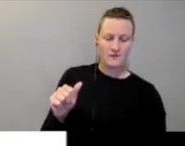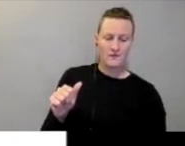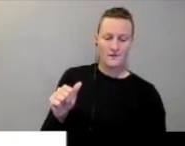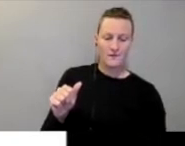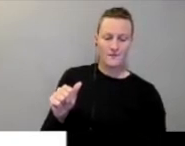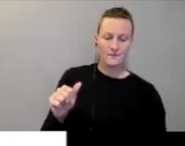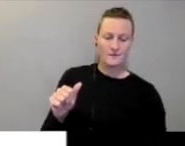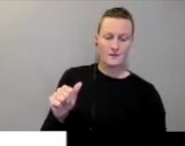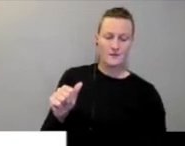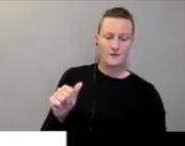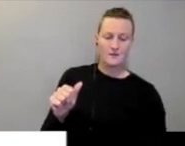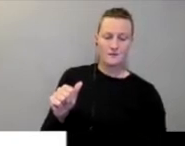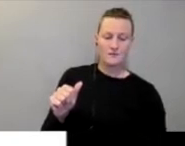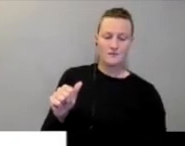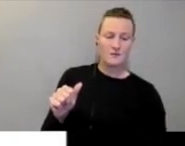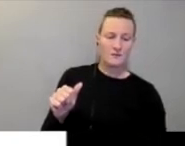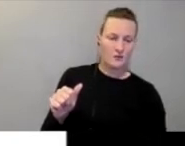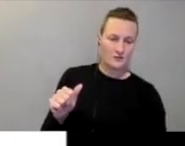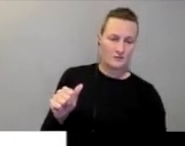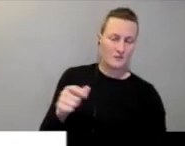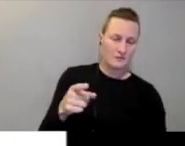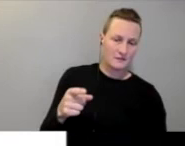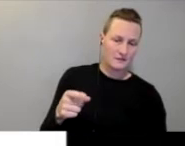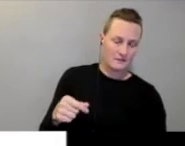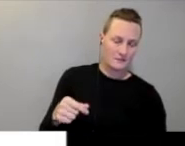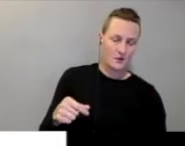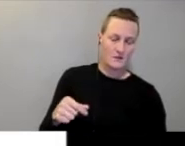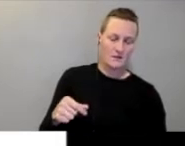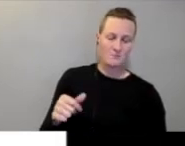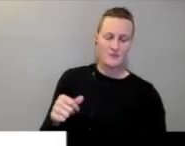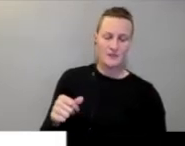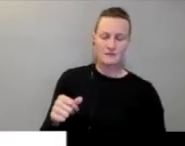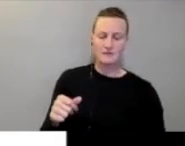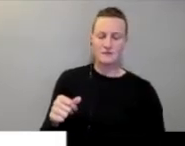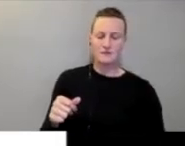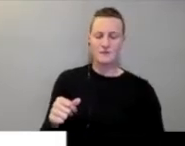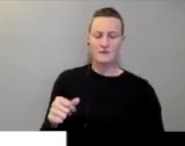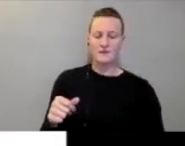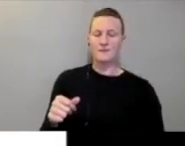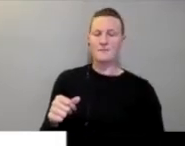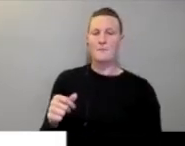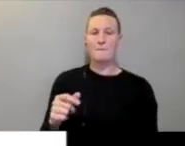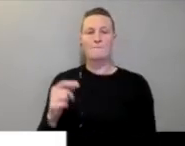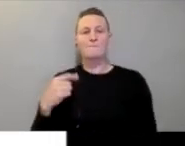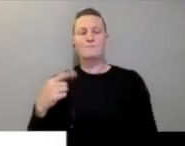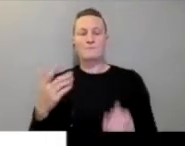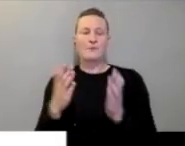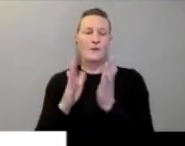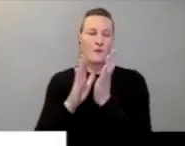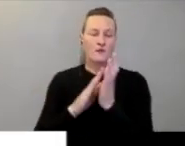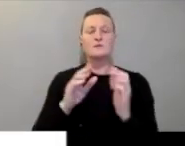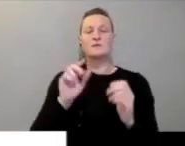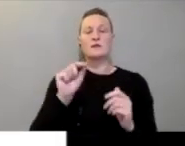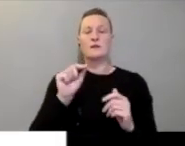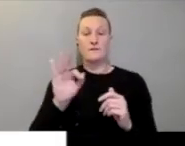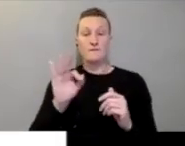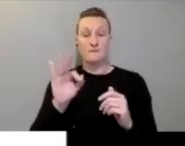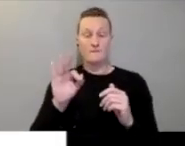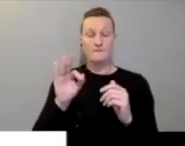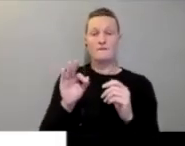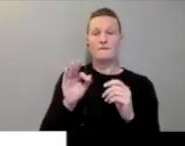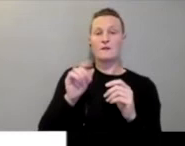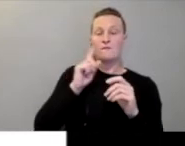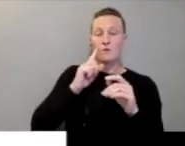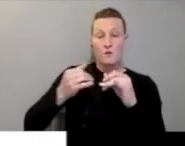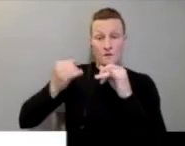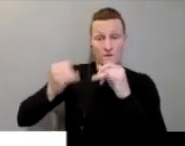Program available to Toronto residents only? And so the answer for TAC's programs is yes. For an individual, you have